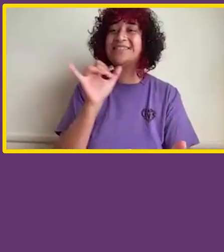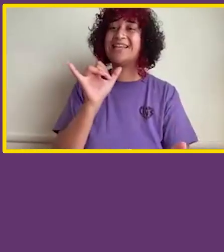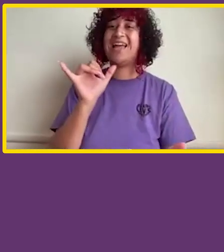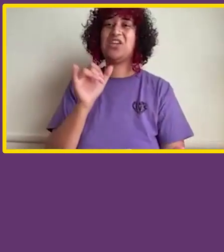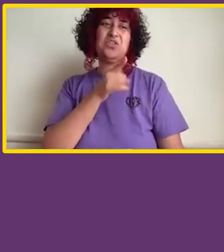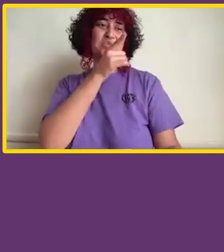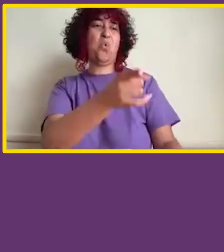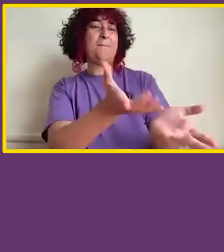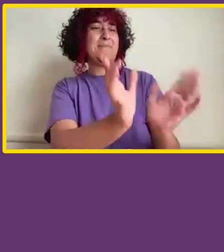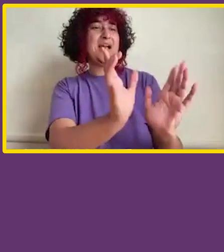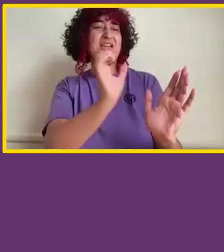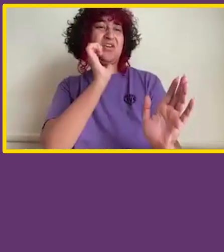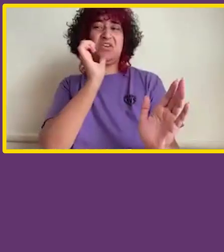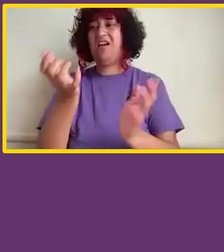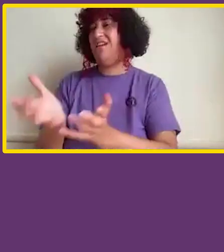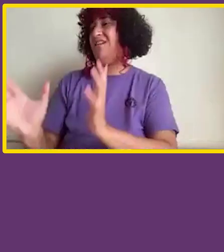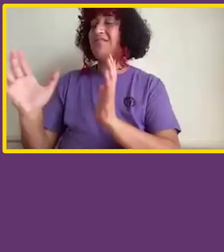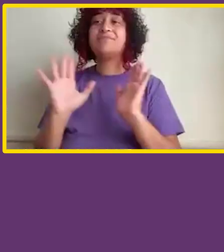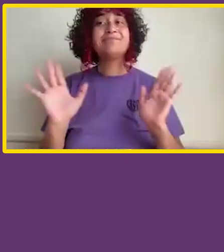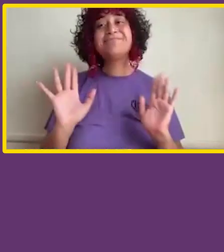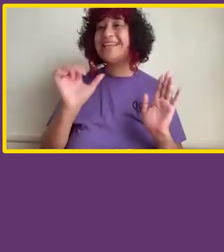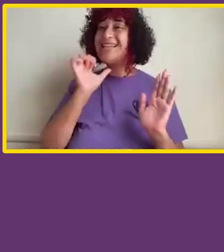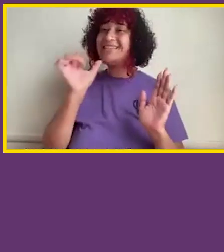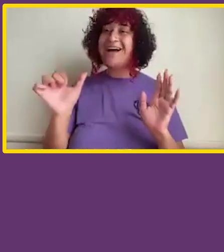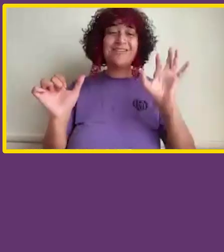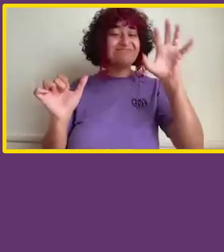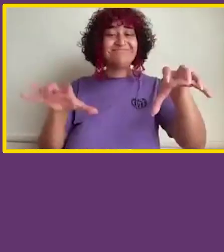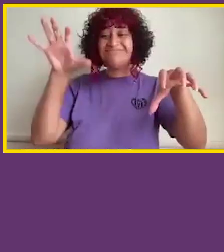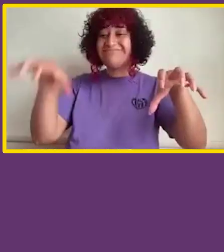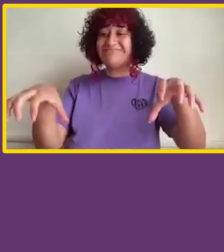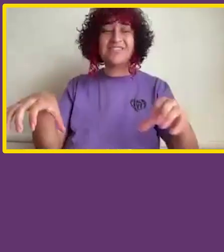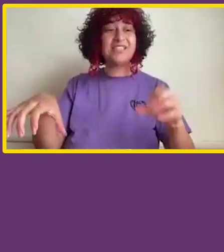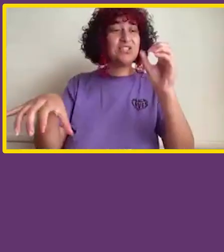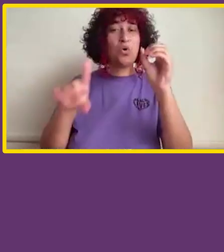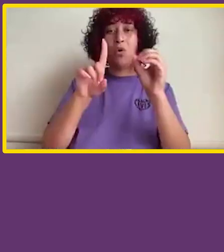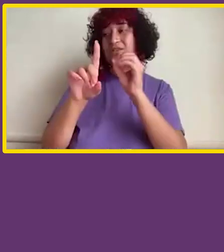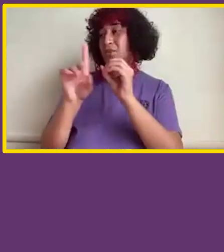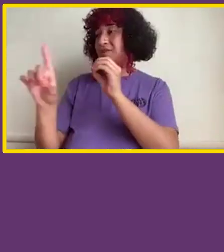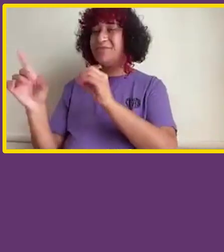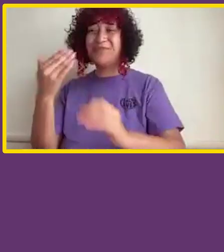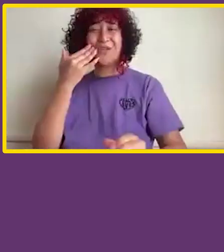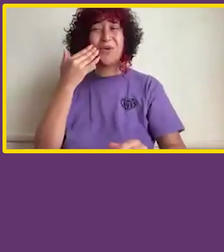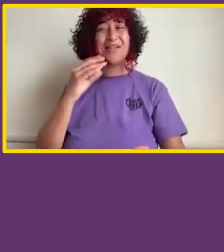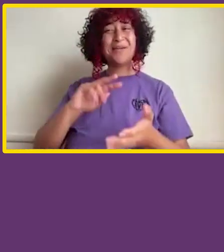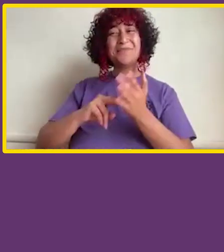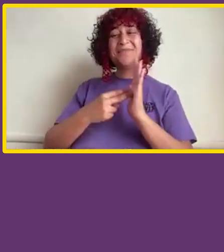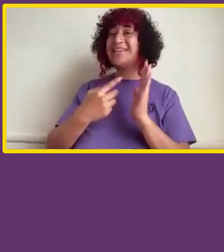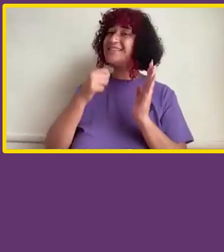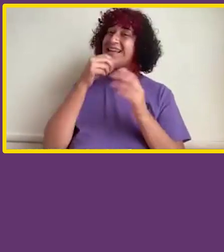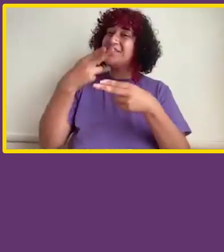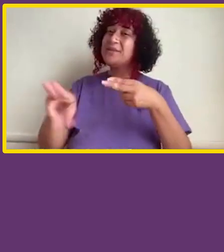one bucket or you're not. Like everything is not so like zeros and ones. You know what I mean? It's not like so